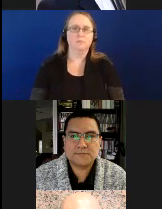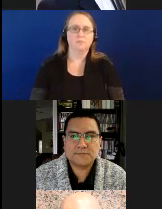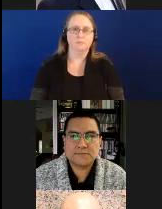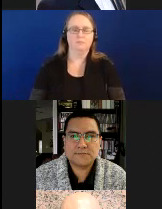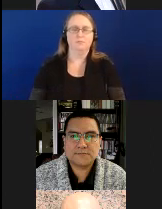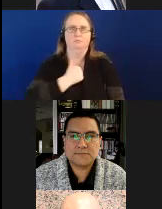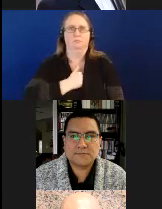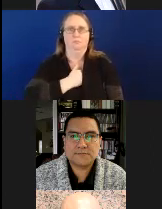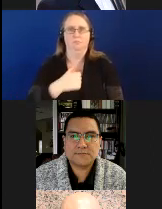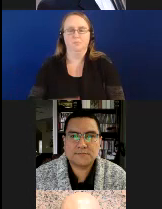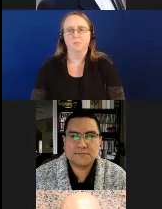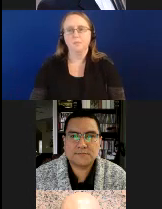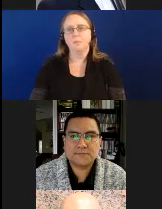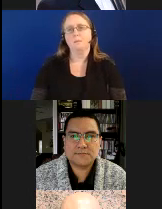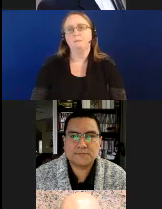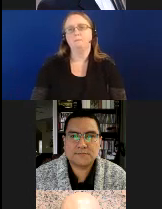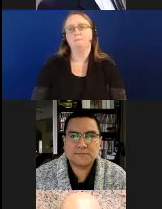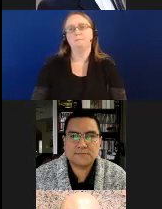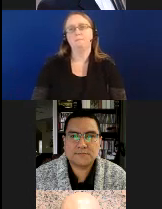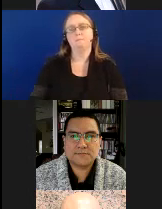sorry about that. We're able to